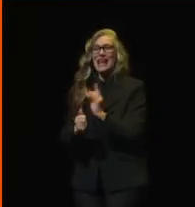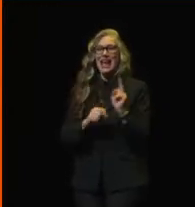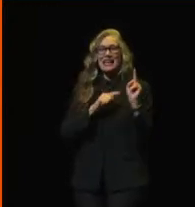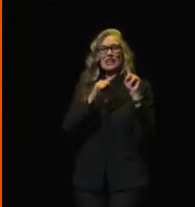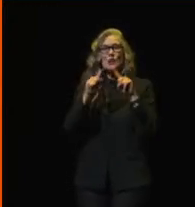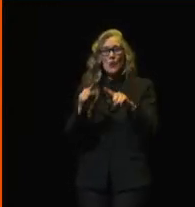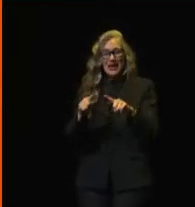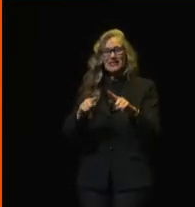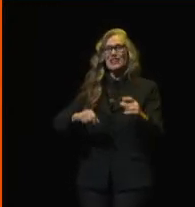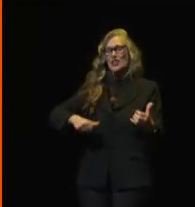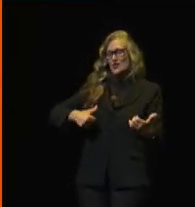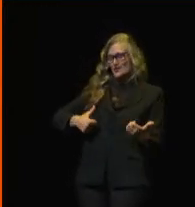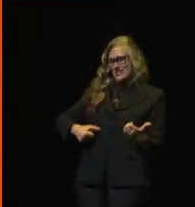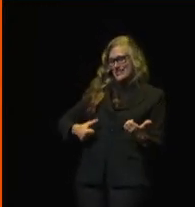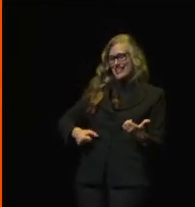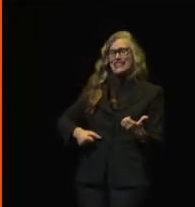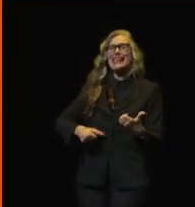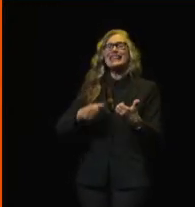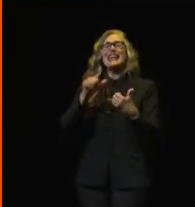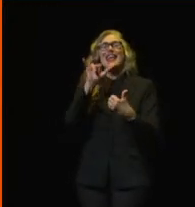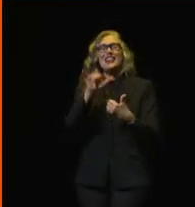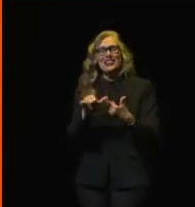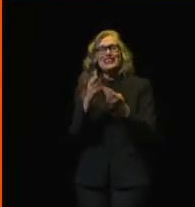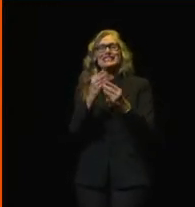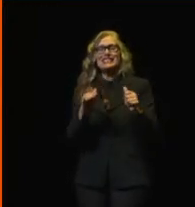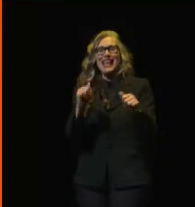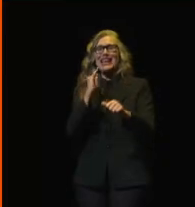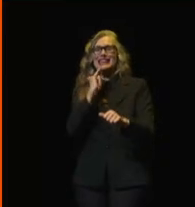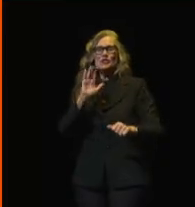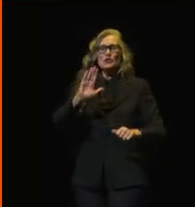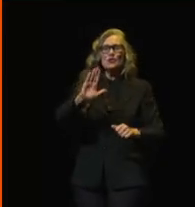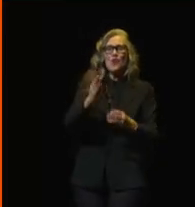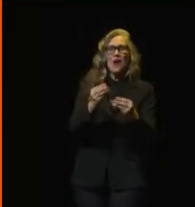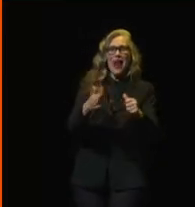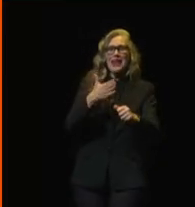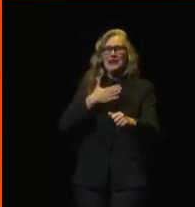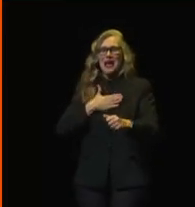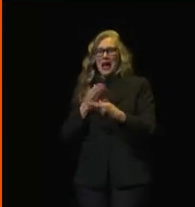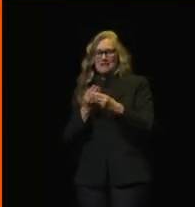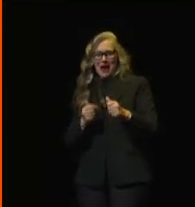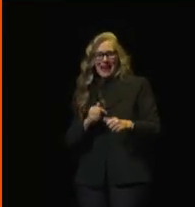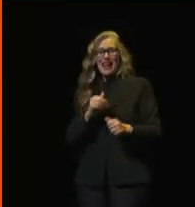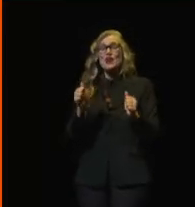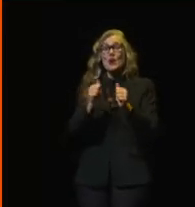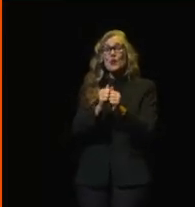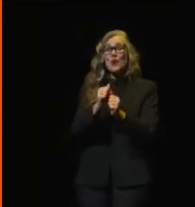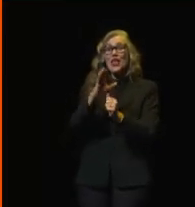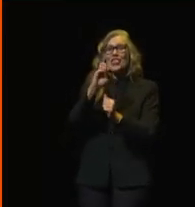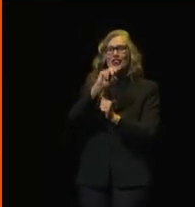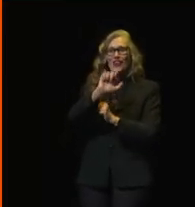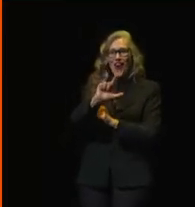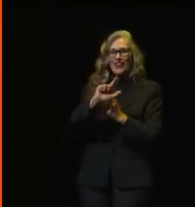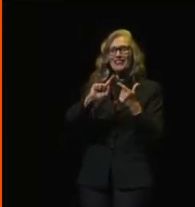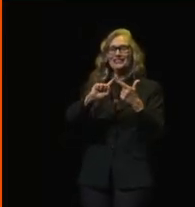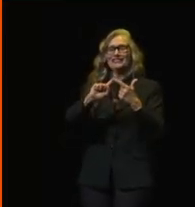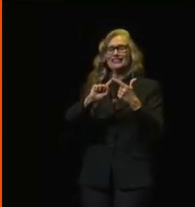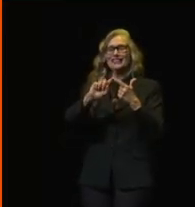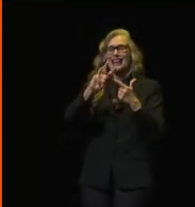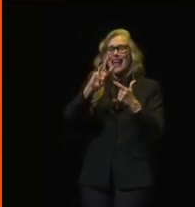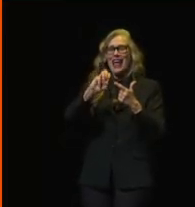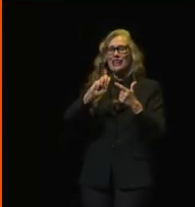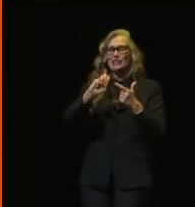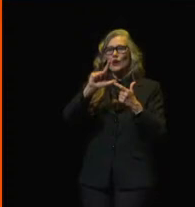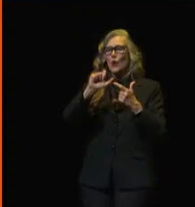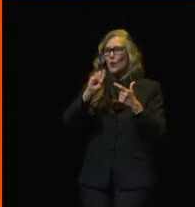singing along with the recording that we heard him singing earlier. And he wrote, when the song was over, Carl said,